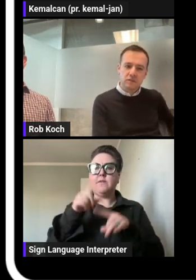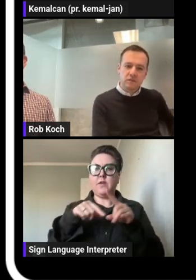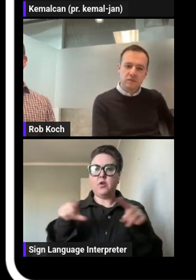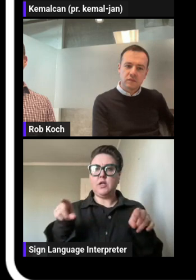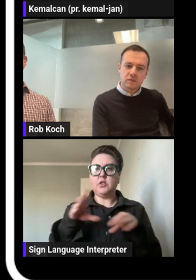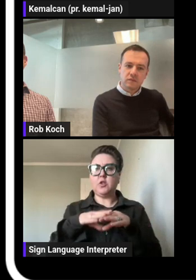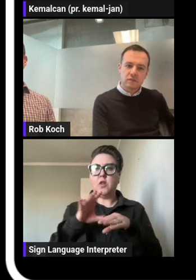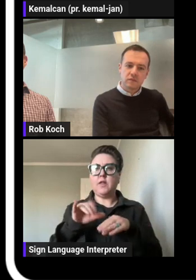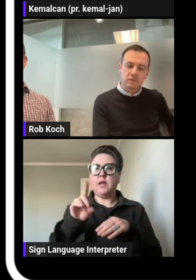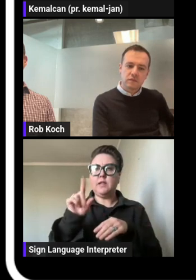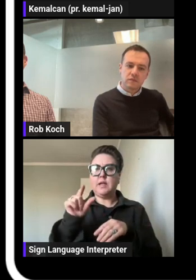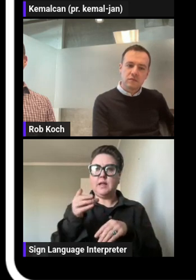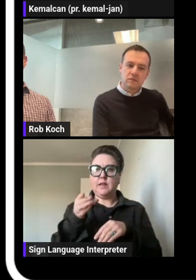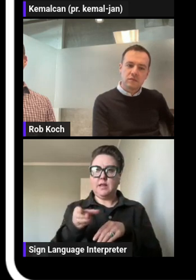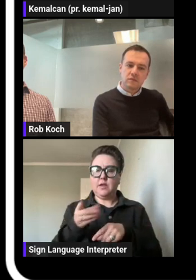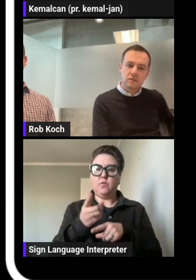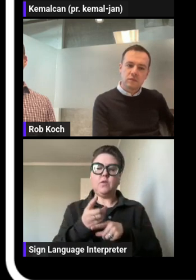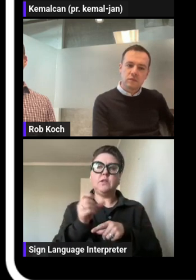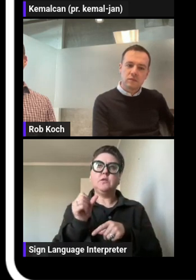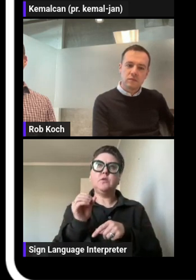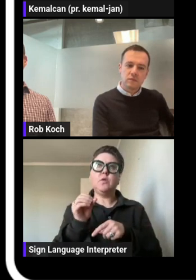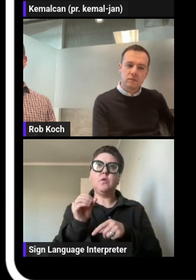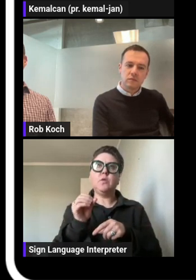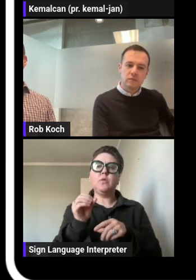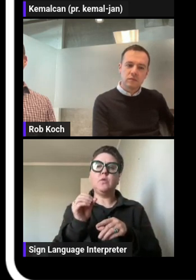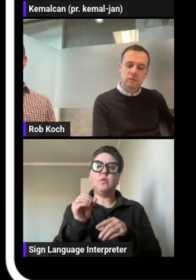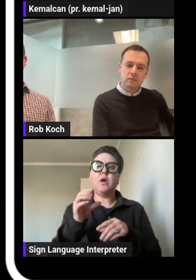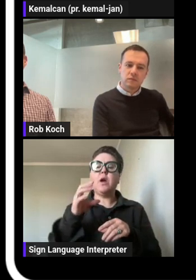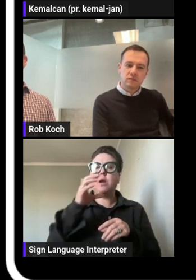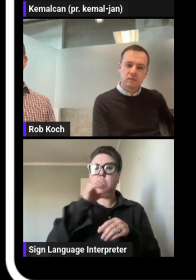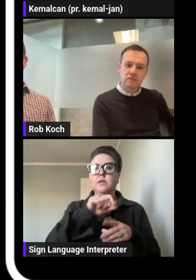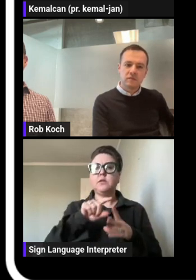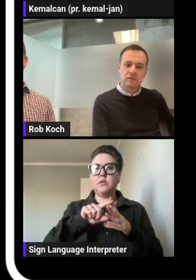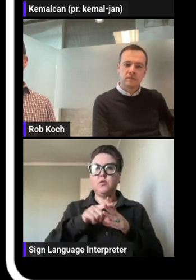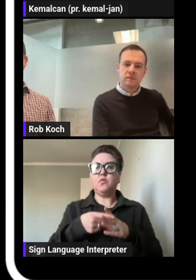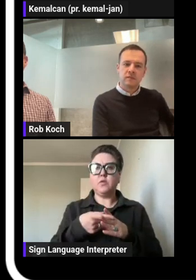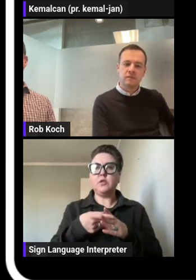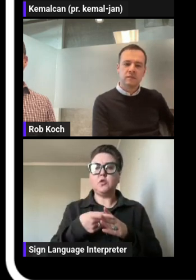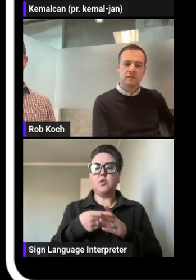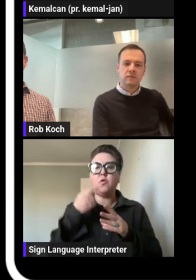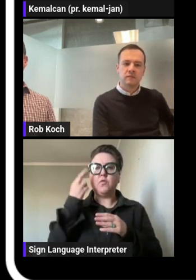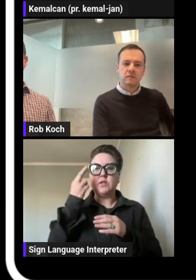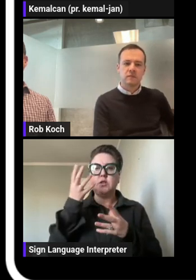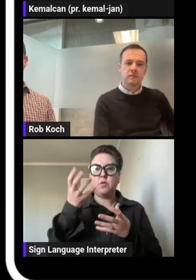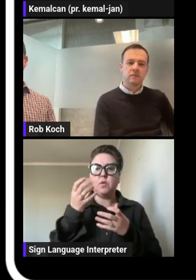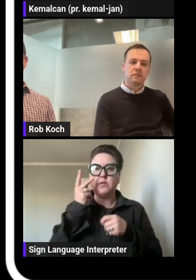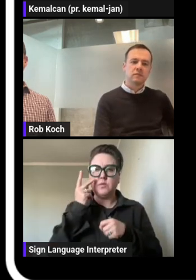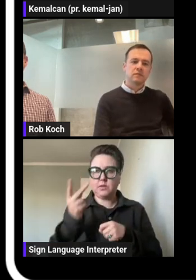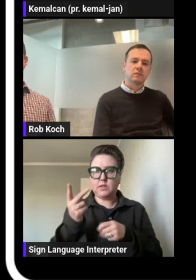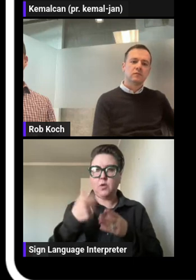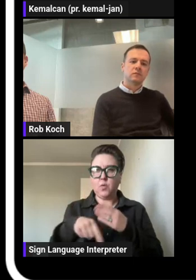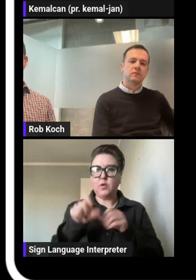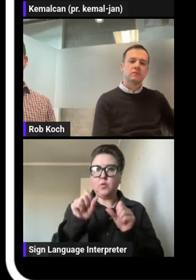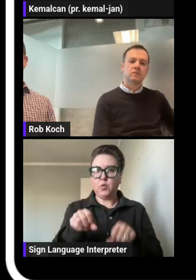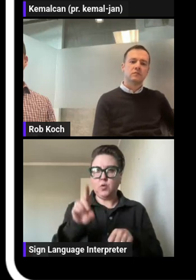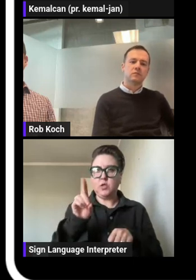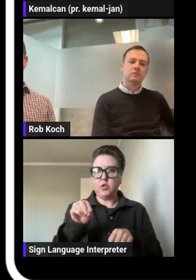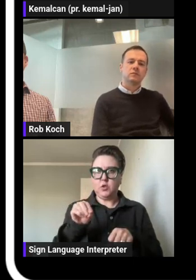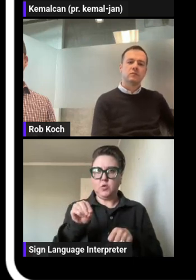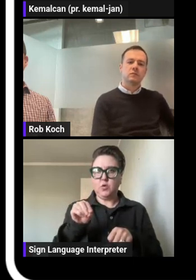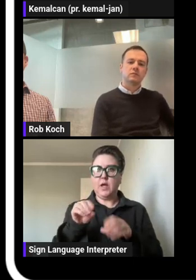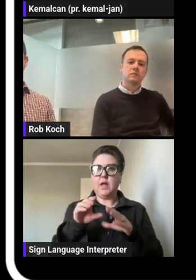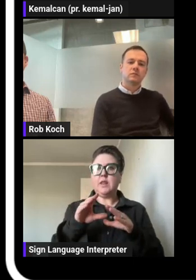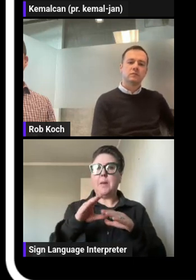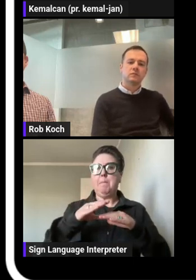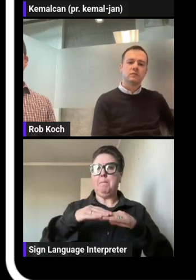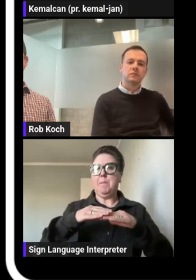that data there. I guess the original reason was you wanted to see what you could do at the bare minimum